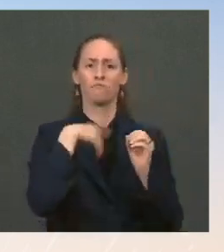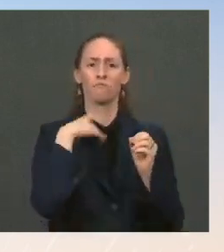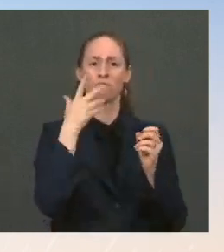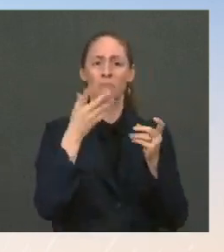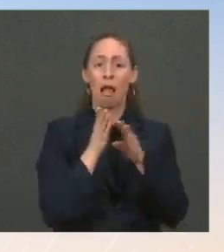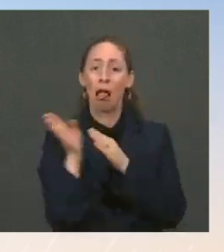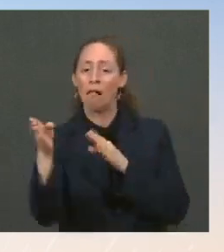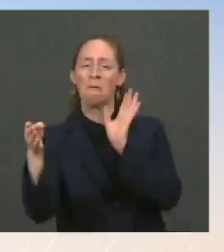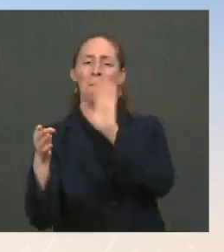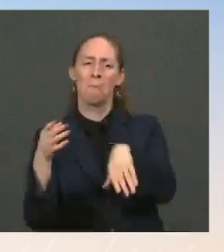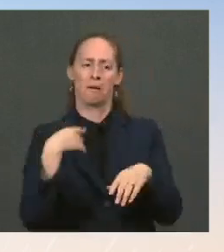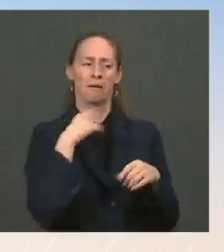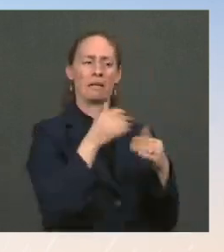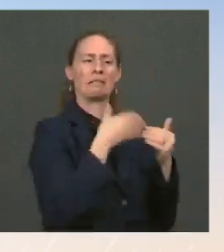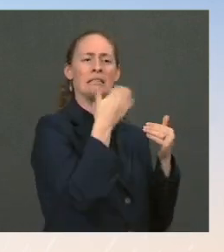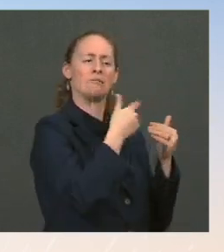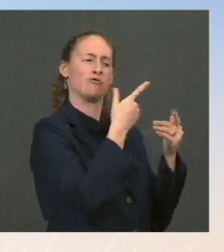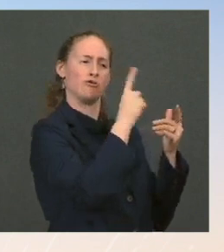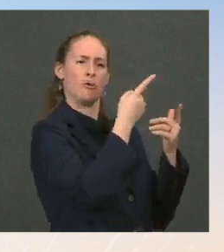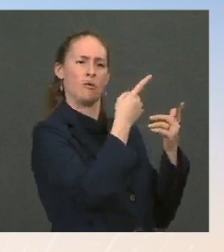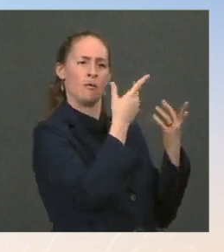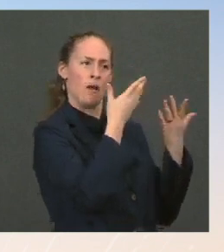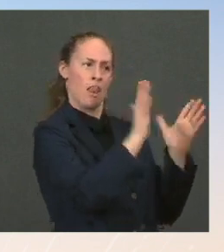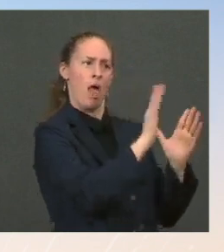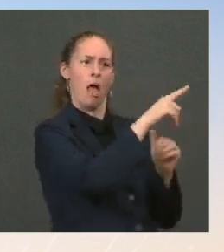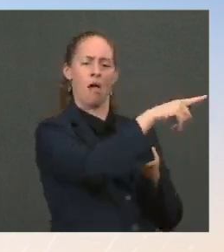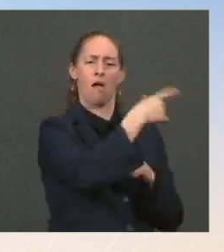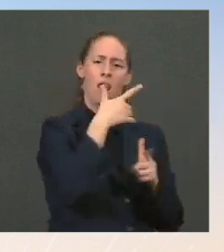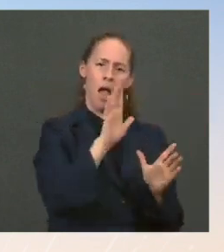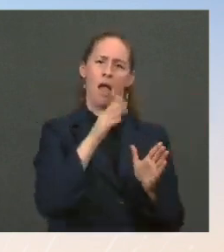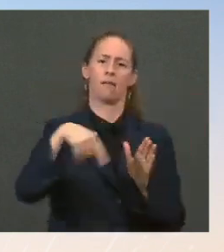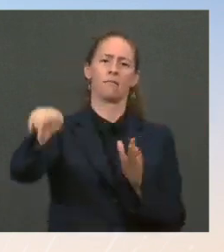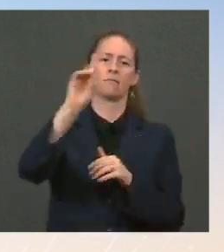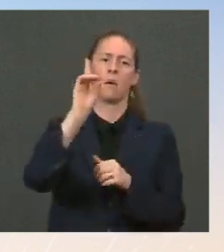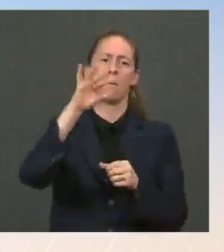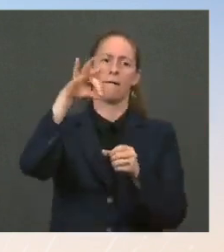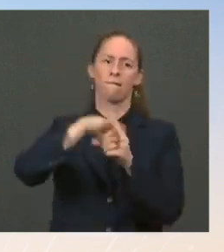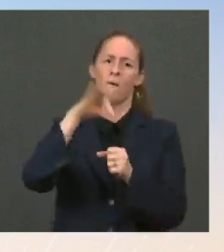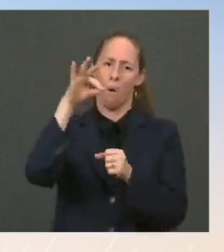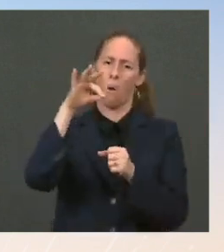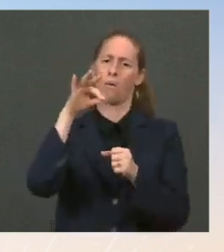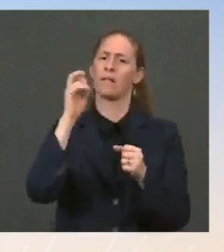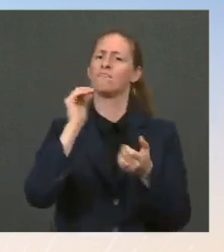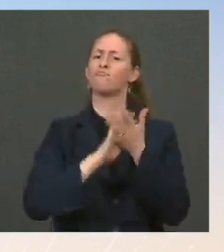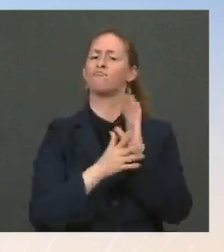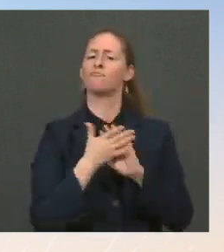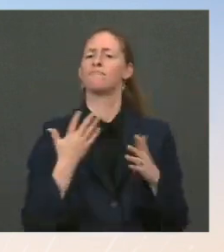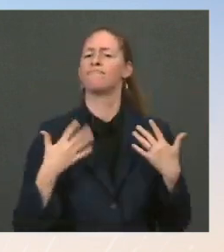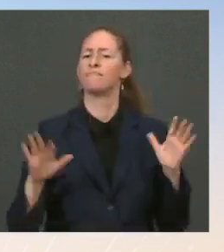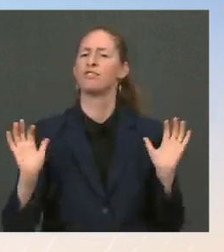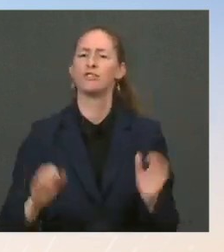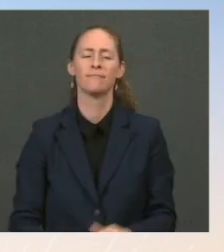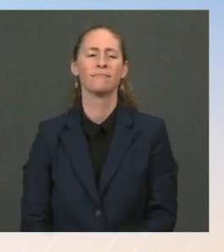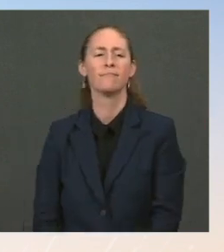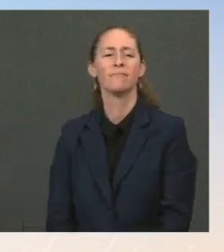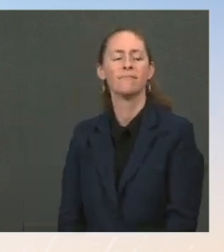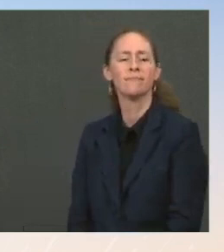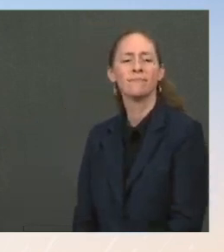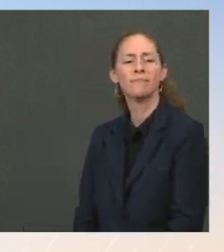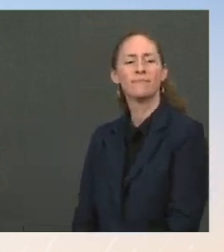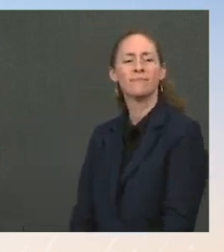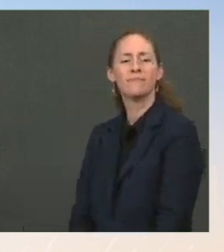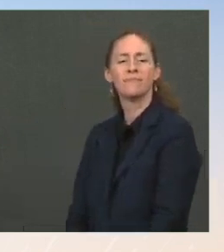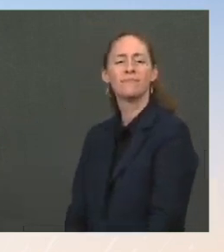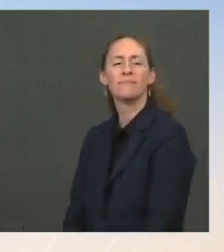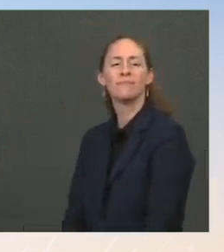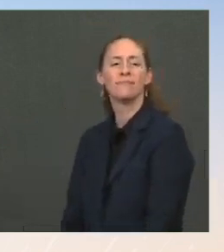Republicans could allow Democrats to vote to raise the debt ceiling. We could be done with this today. Can I just follow up very quick? Why wouldn't the president, given that relationship he has with Mitch McConnell,